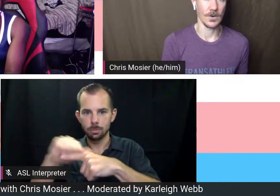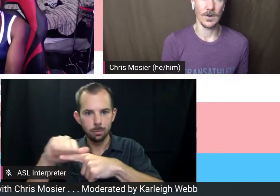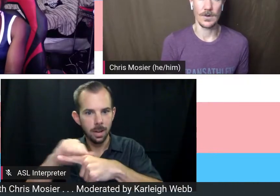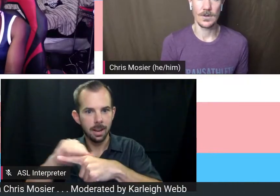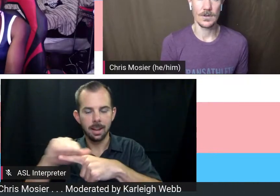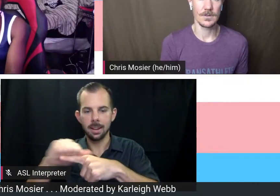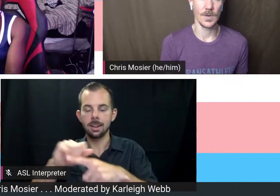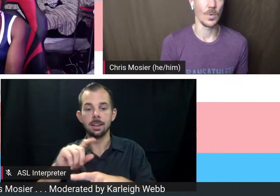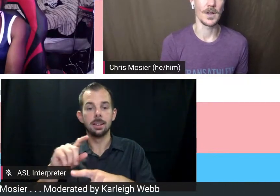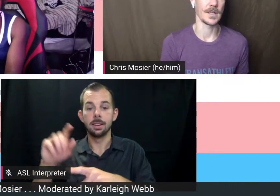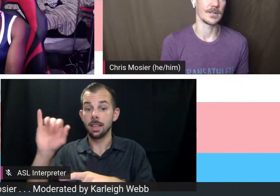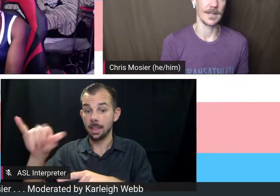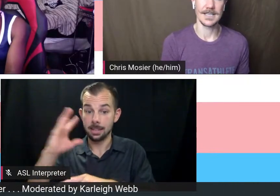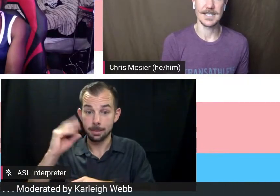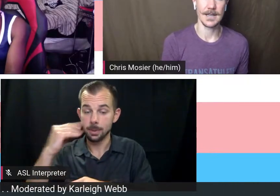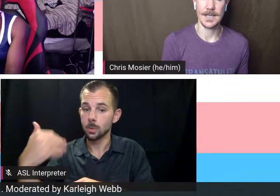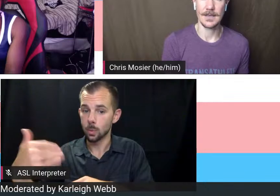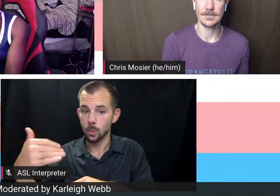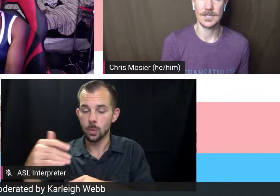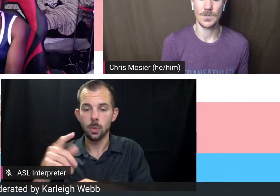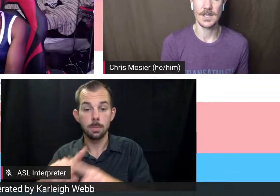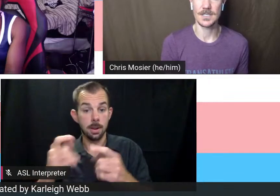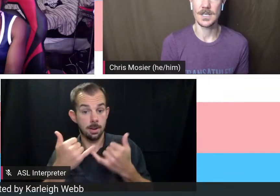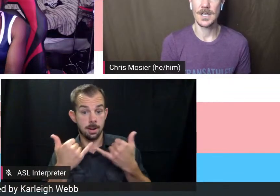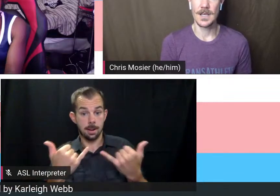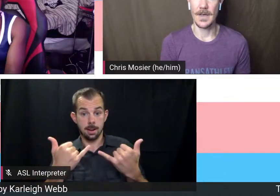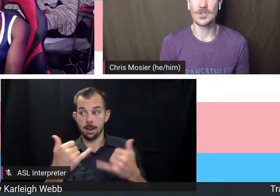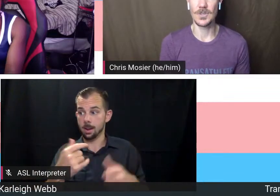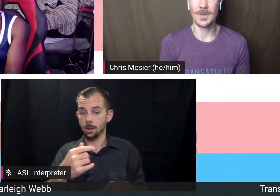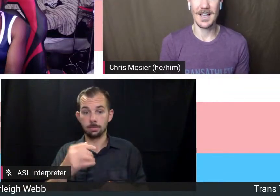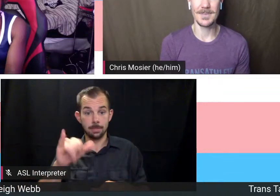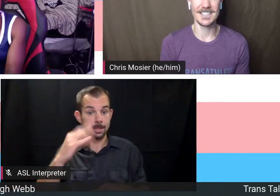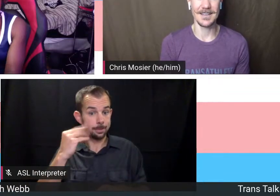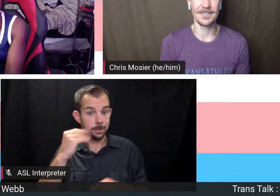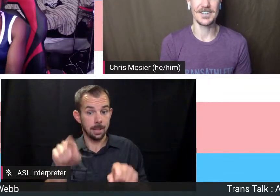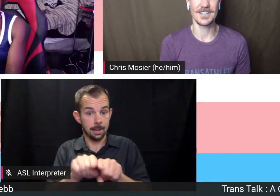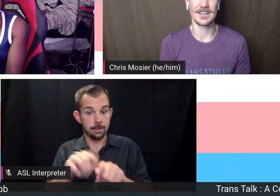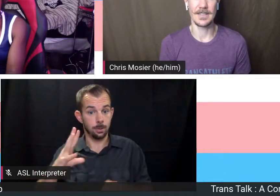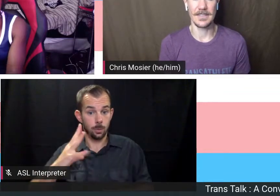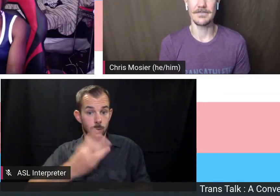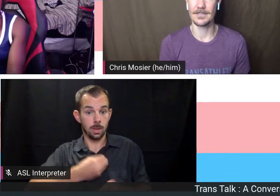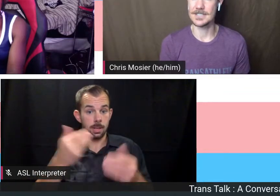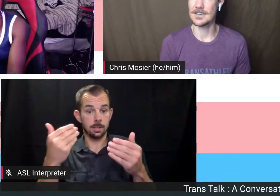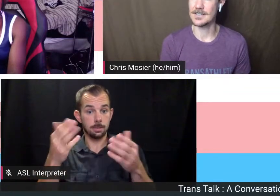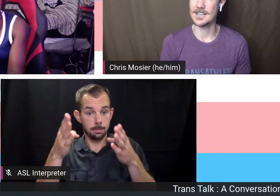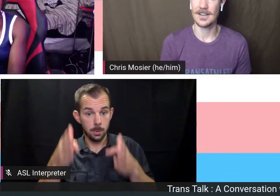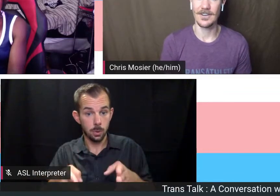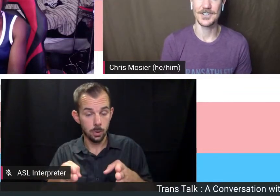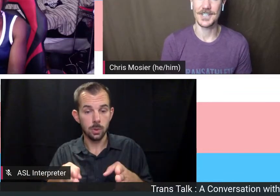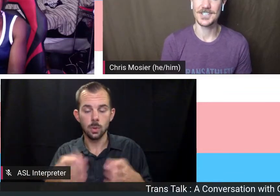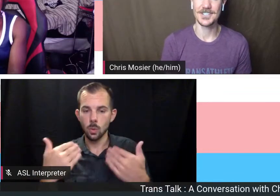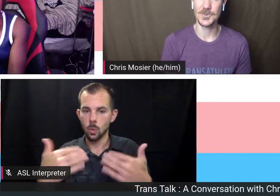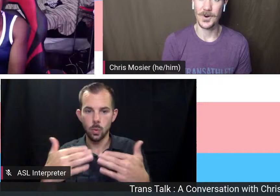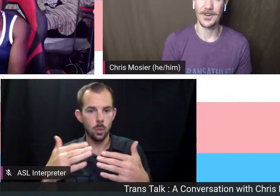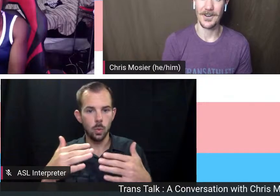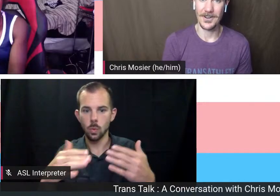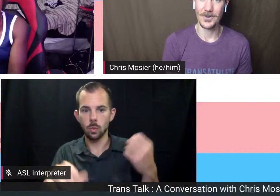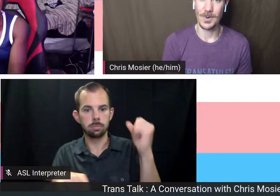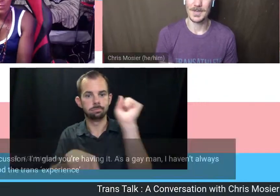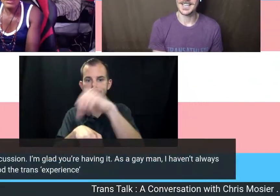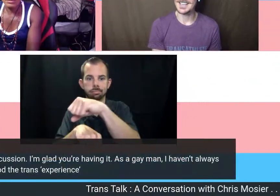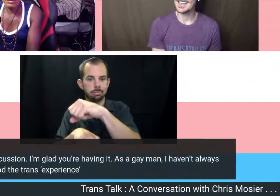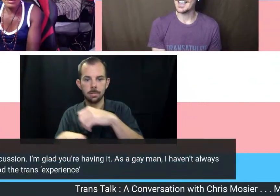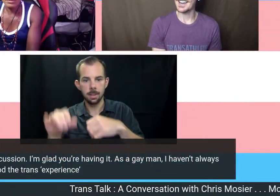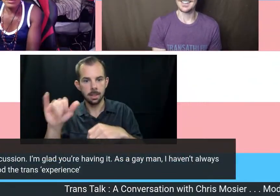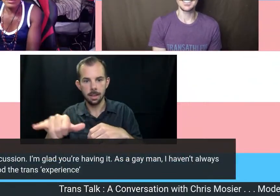way harder than running the last 10K of this race. And that was really what got me to that finish line. And the Met volunteer said, "Congratulations, you are an